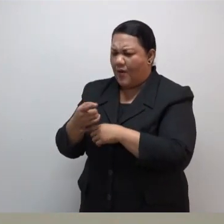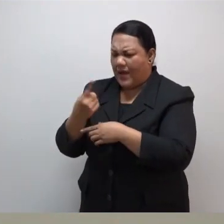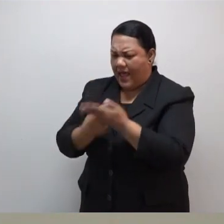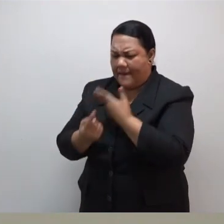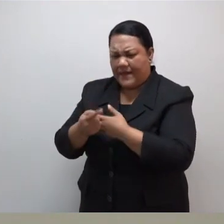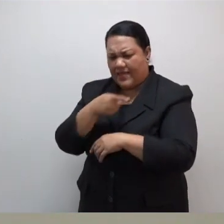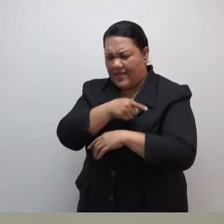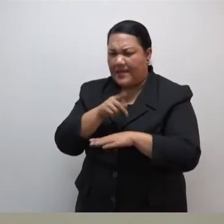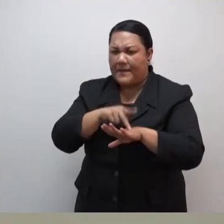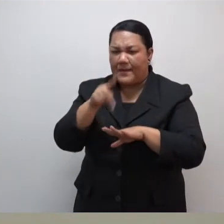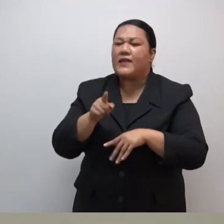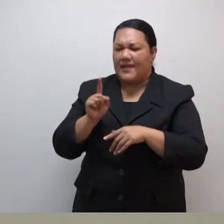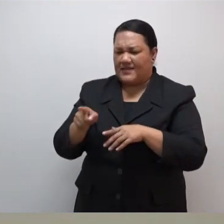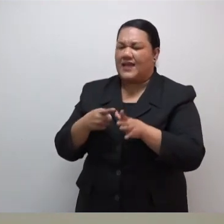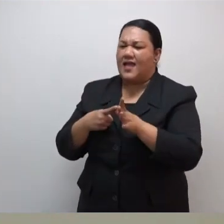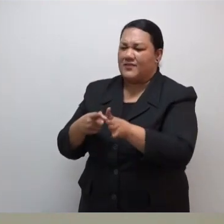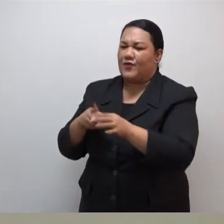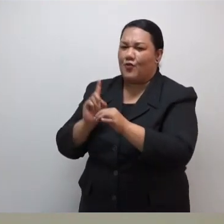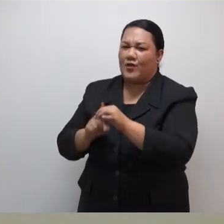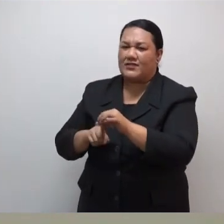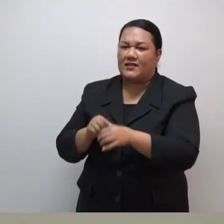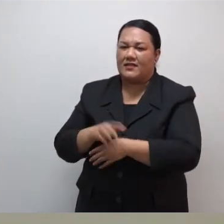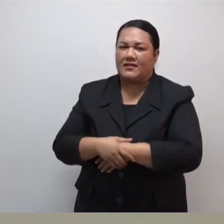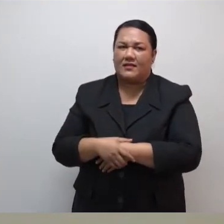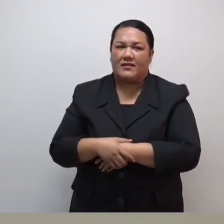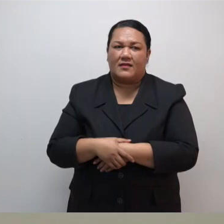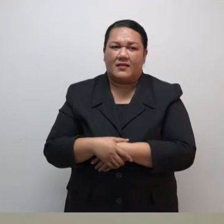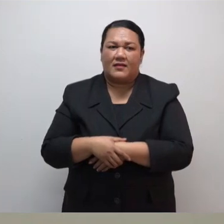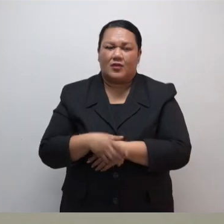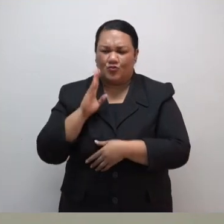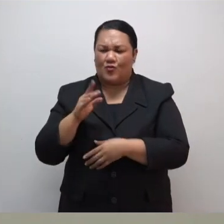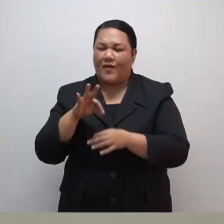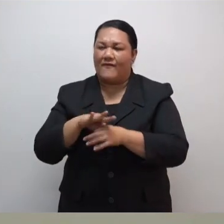That answers your question. Thank you, sir. Thank you.